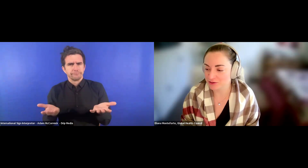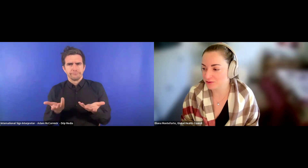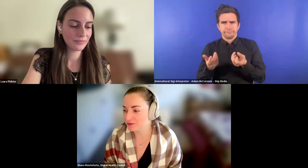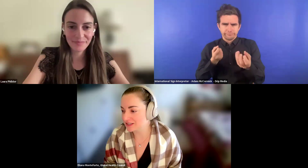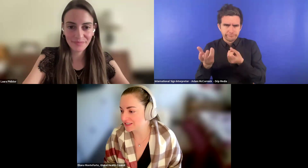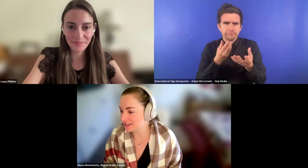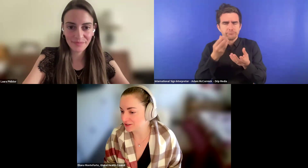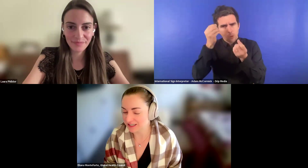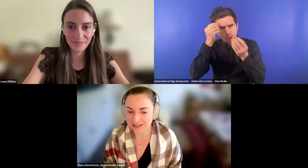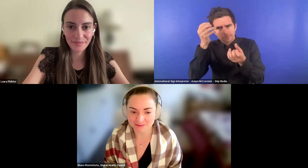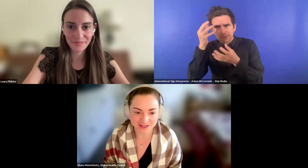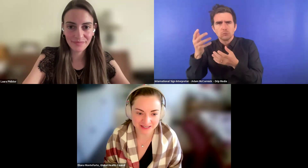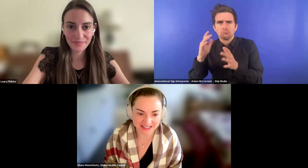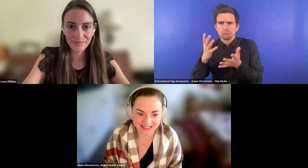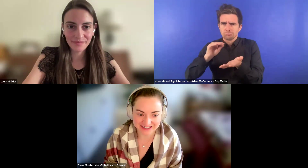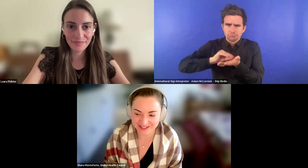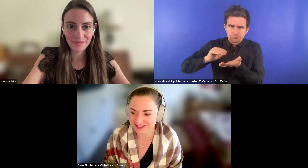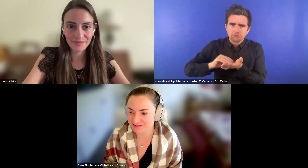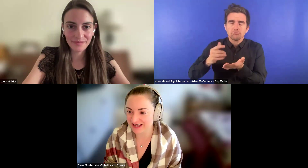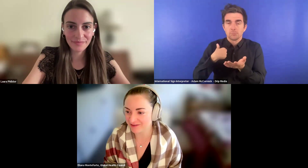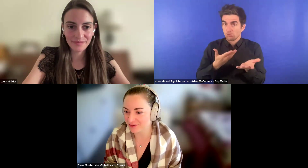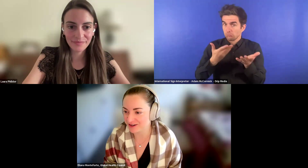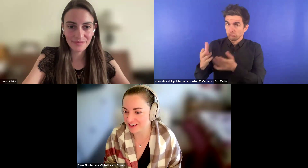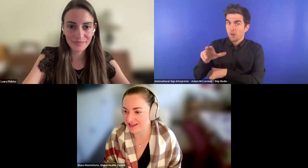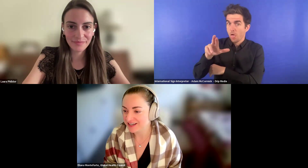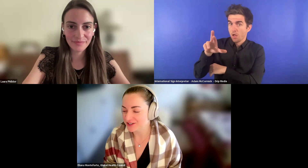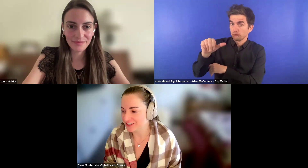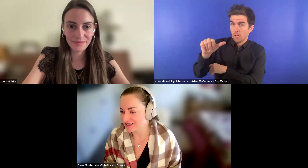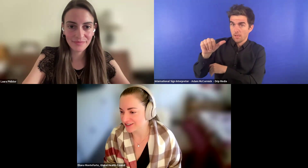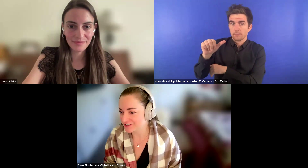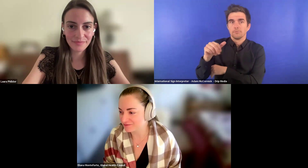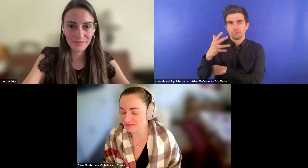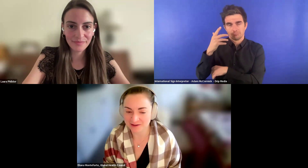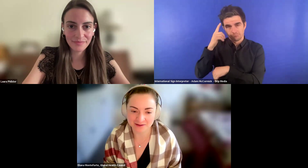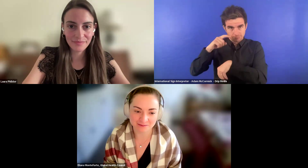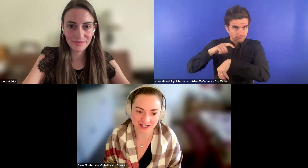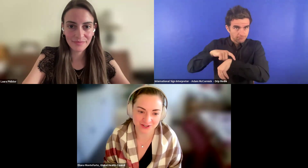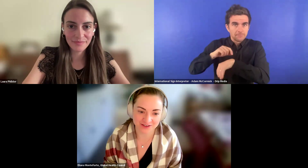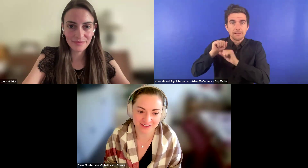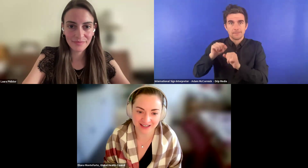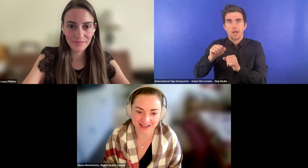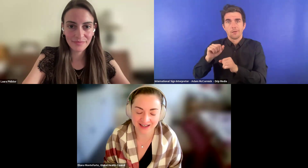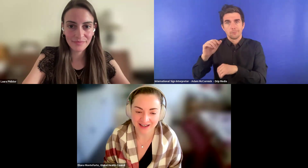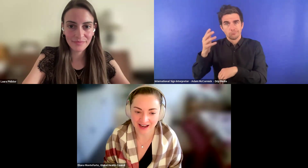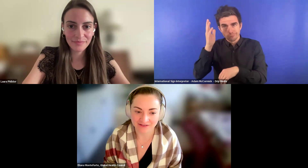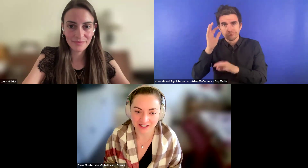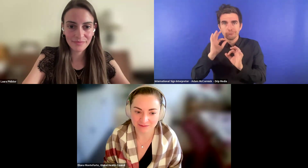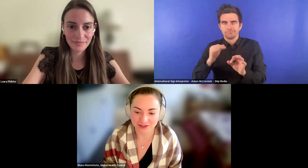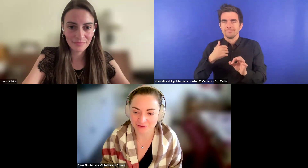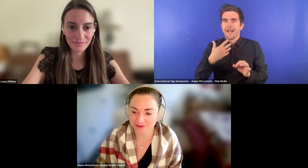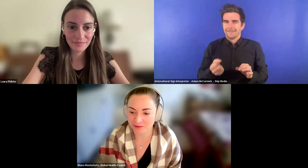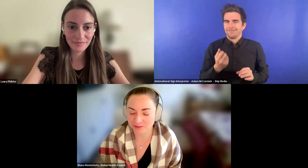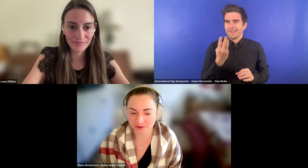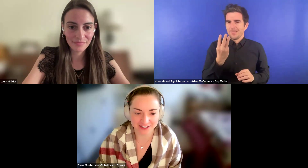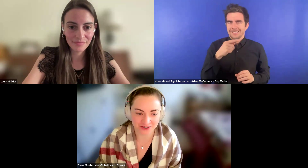reminder to please take your time speaking, since we have 3 translators and we want to make sure that they have